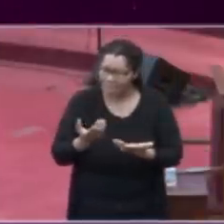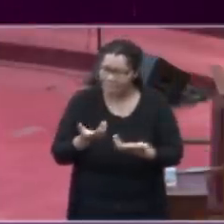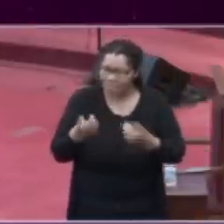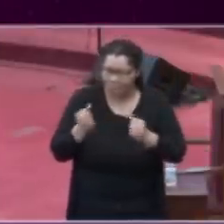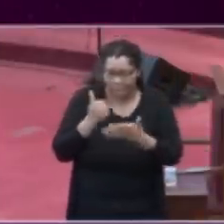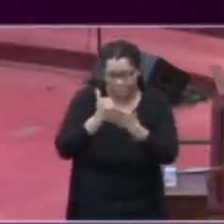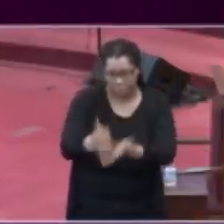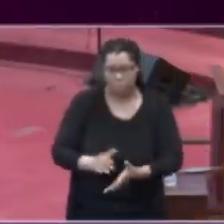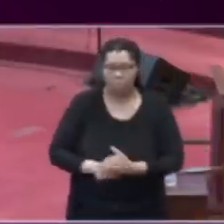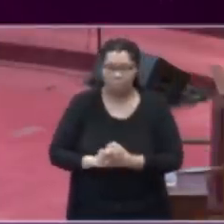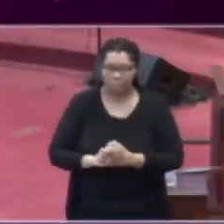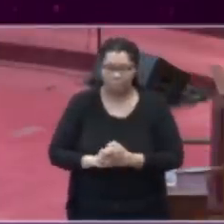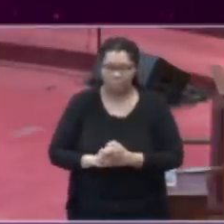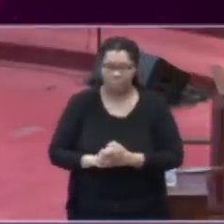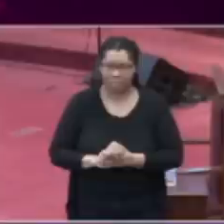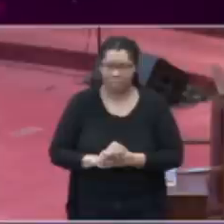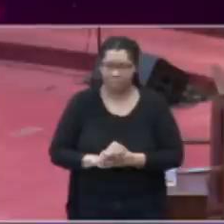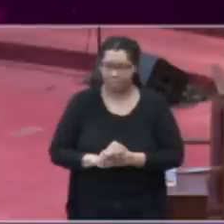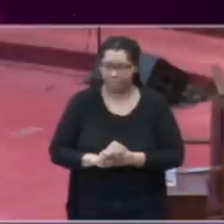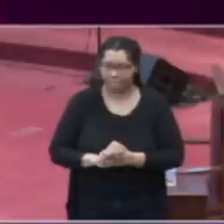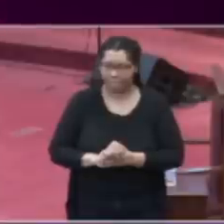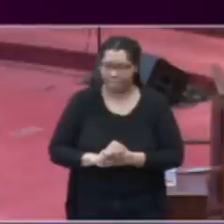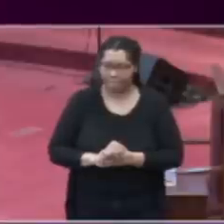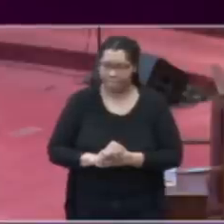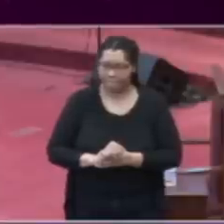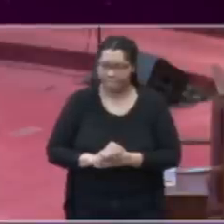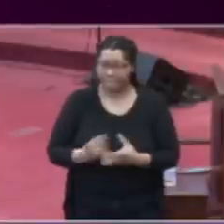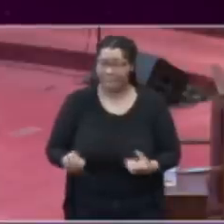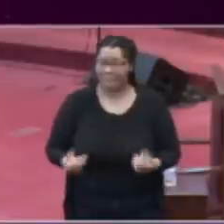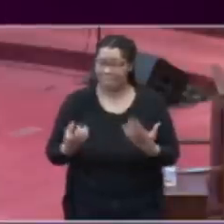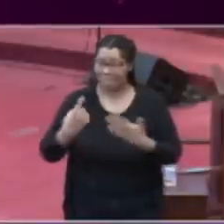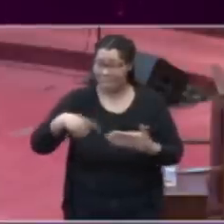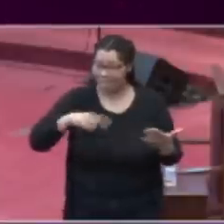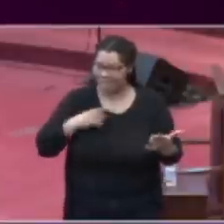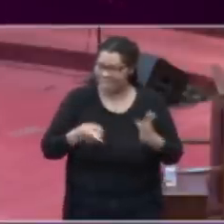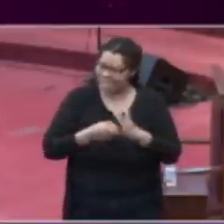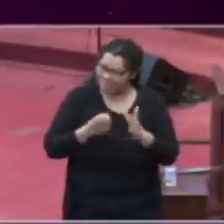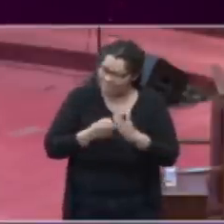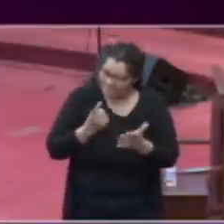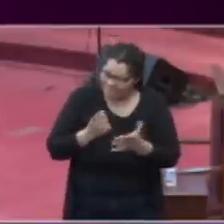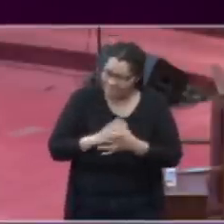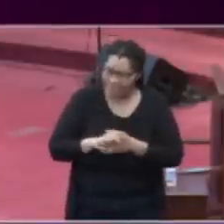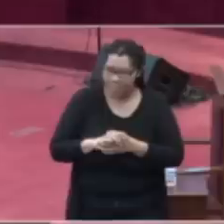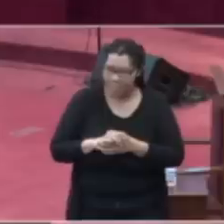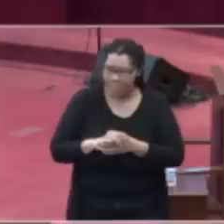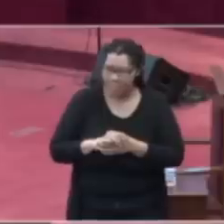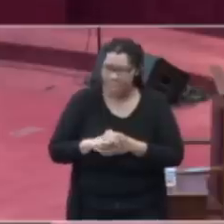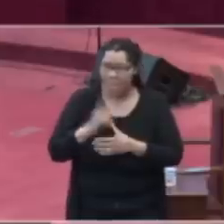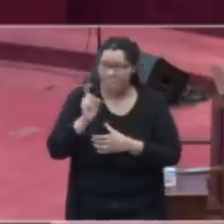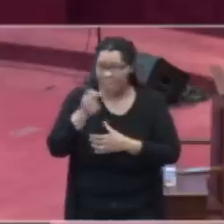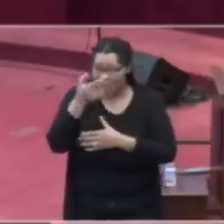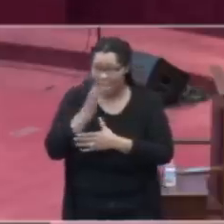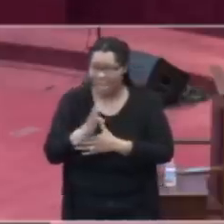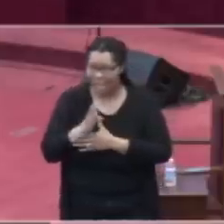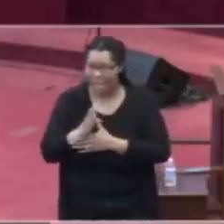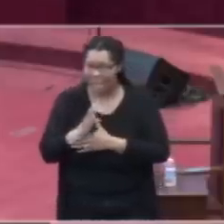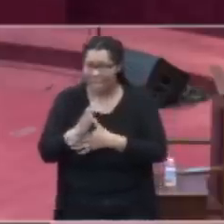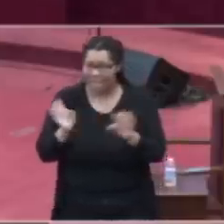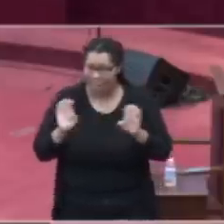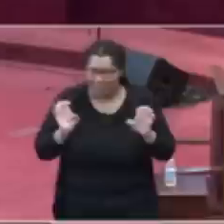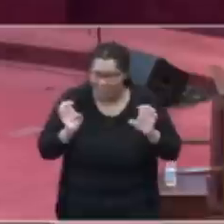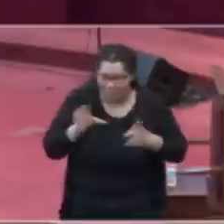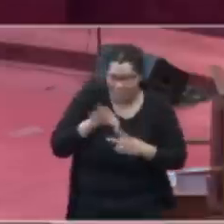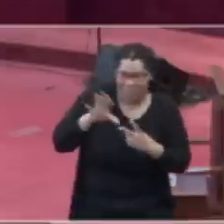Let me see if I can help you. How many of us have at times needed God in an emergency